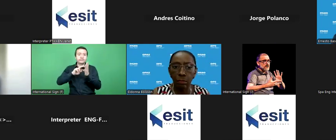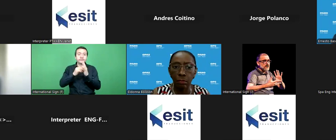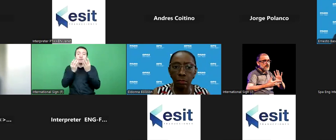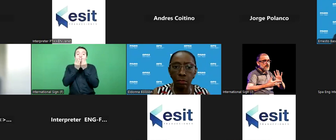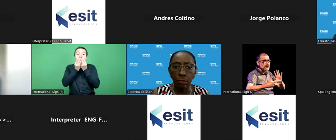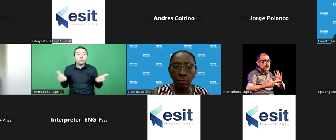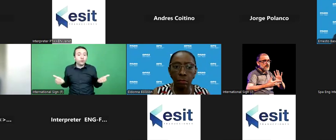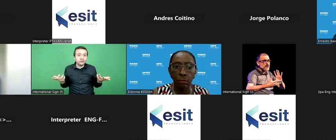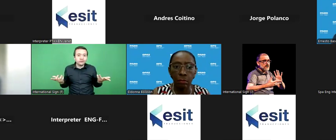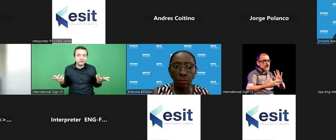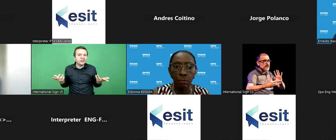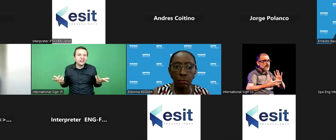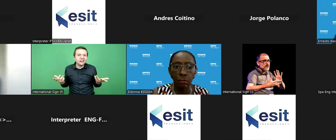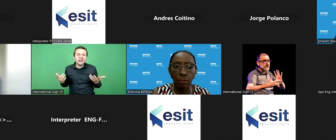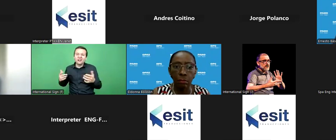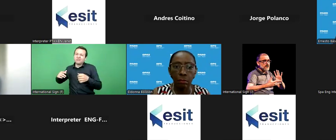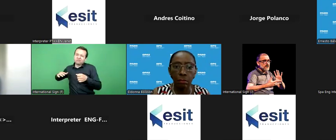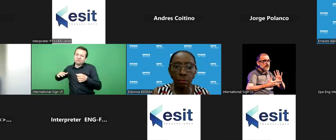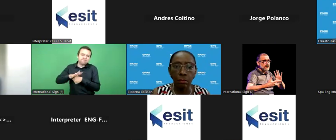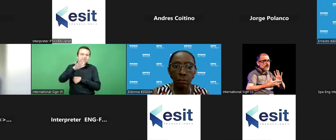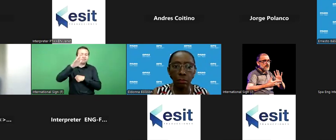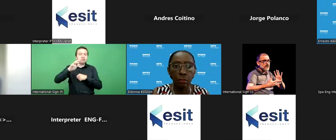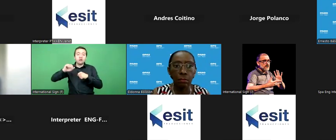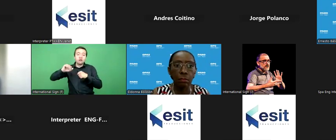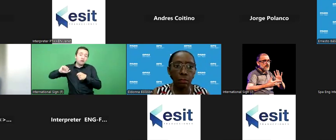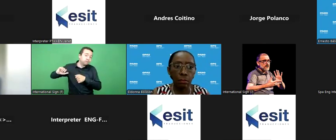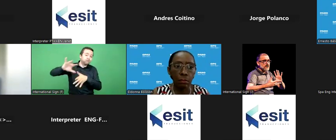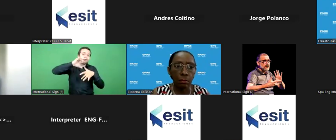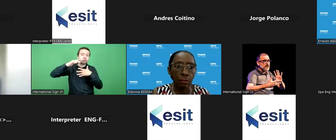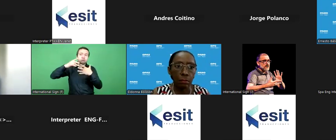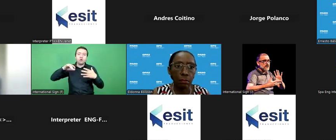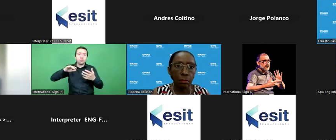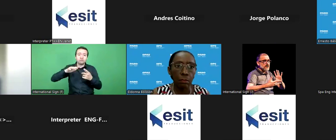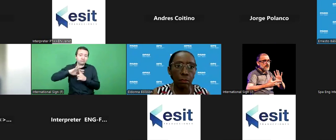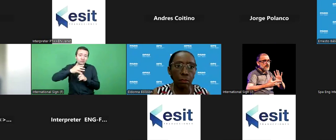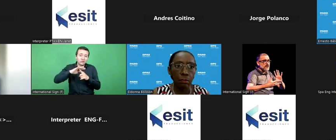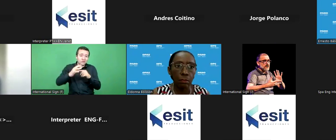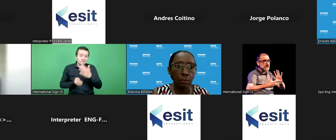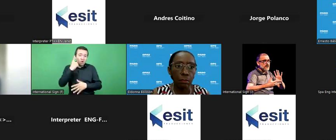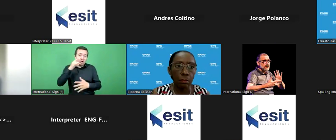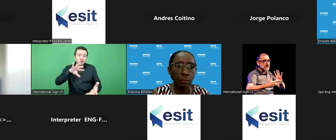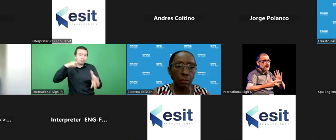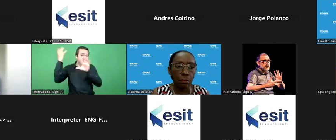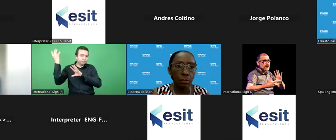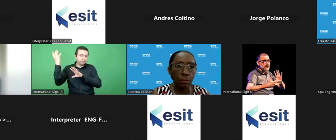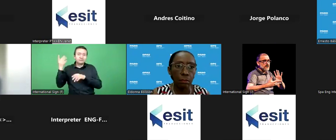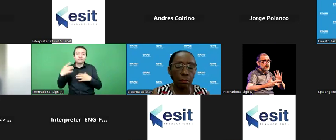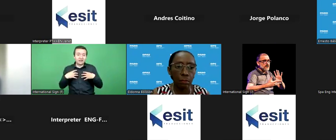the existing human resources capacities. So in that context, the